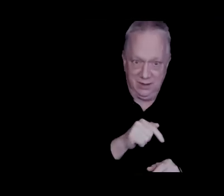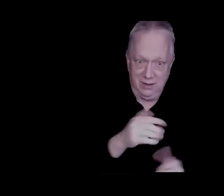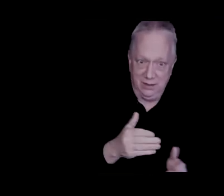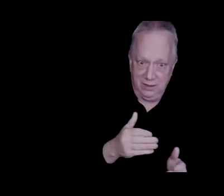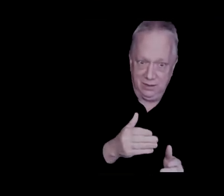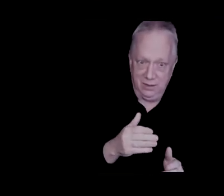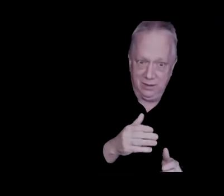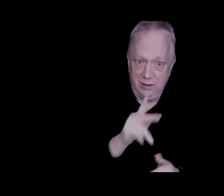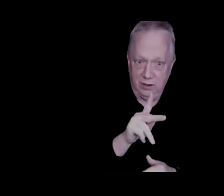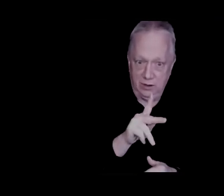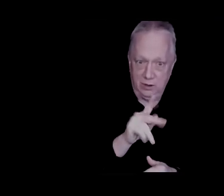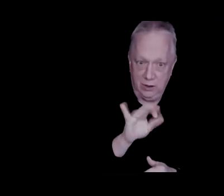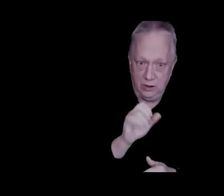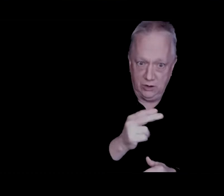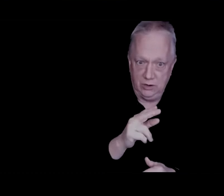in the